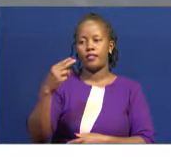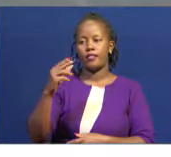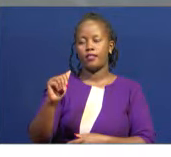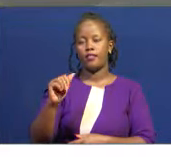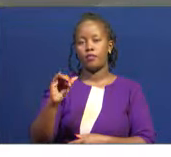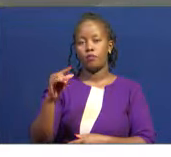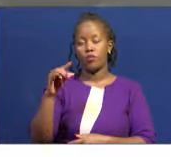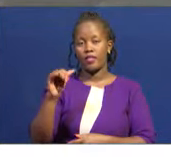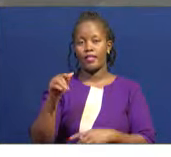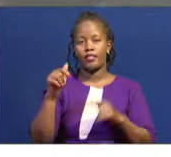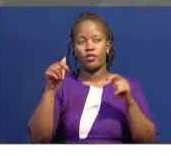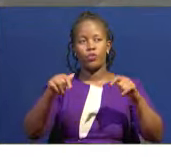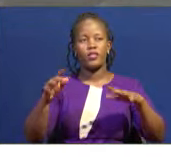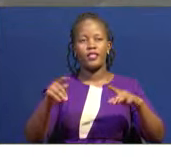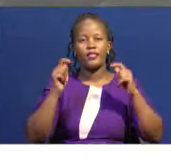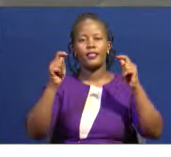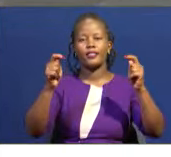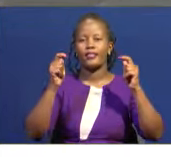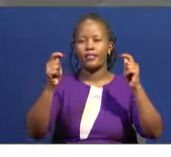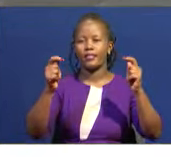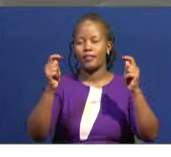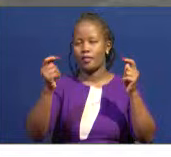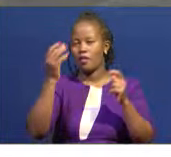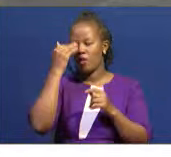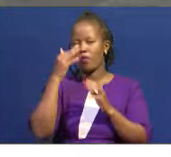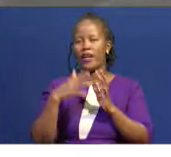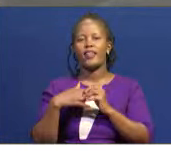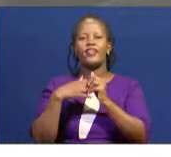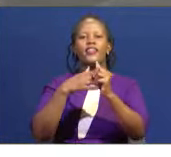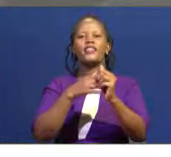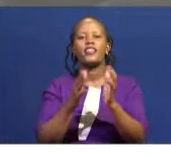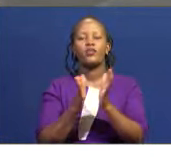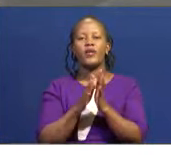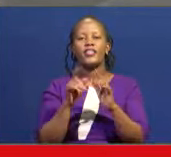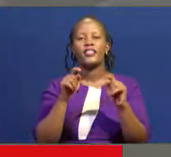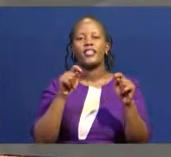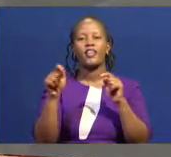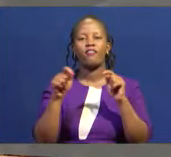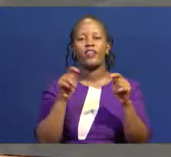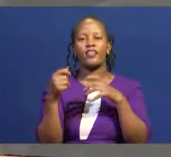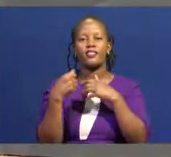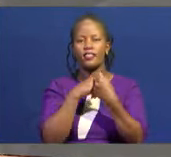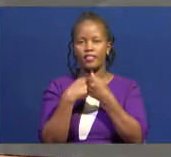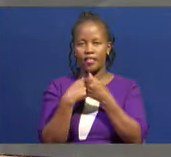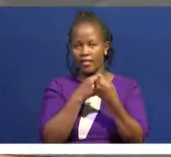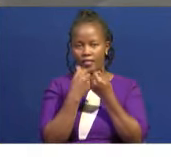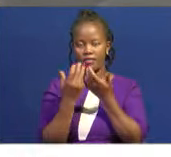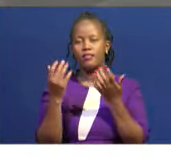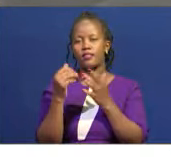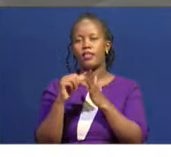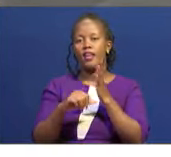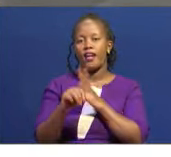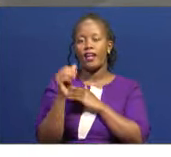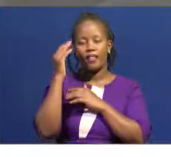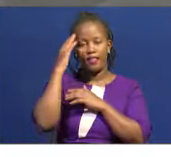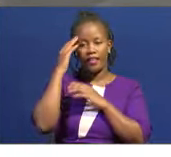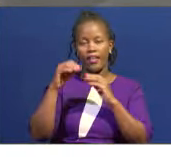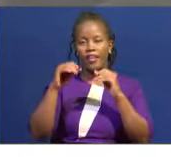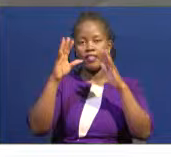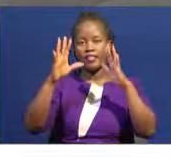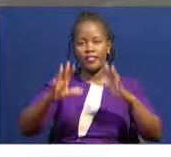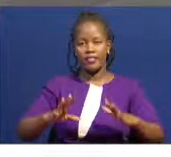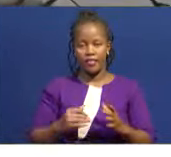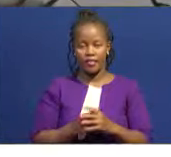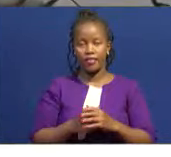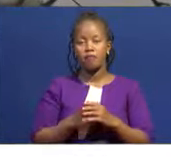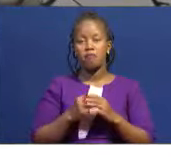today over what they claim is leadership and governance challenges in the school under the current head teacher. While addressing the